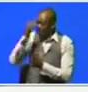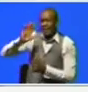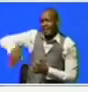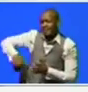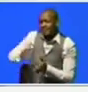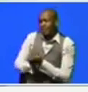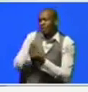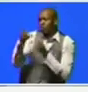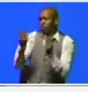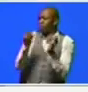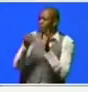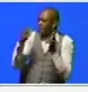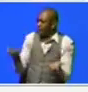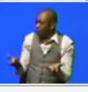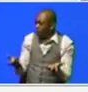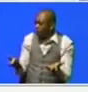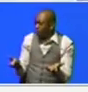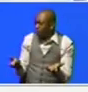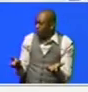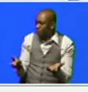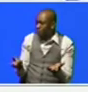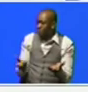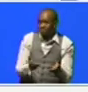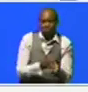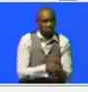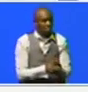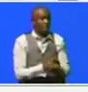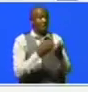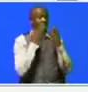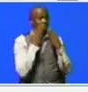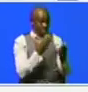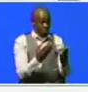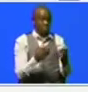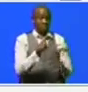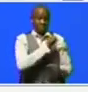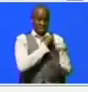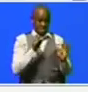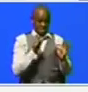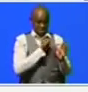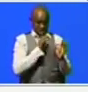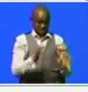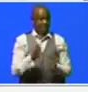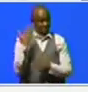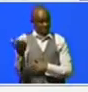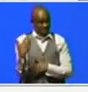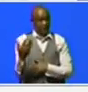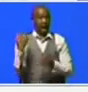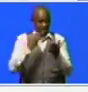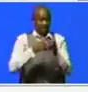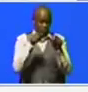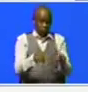how have you resolved that issue? Okay, thank you. I think Senate ballot paper arrived